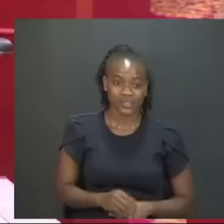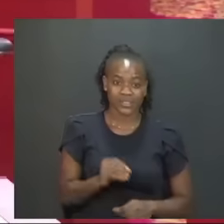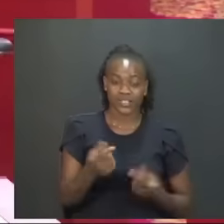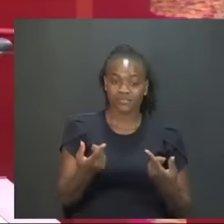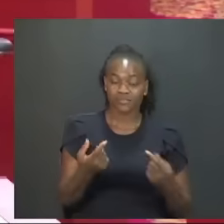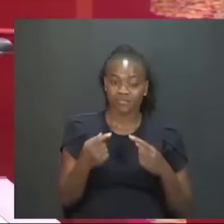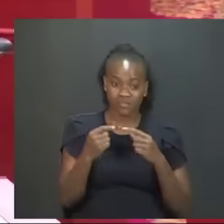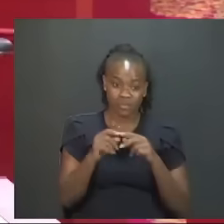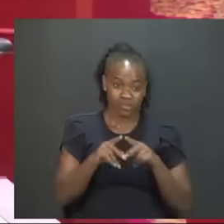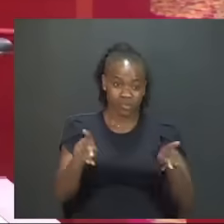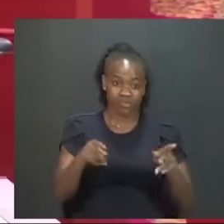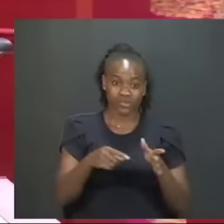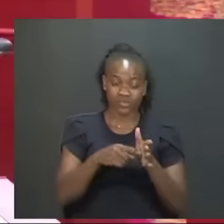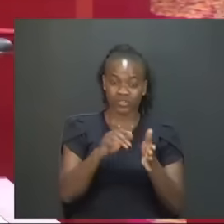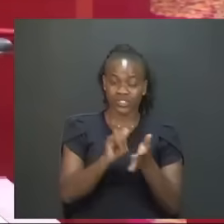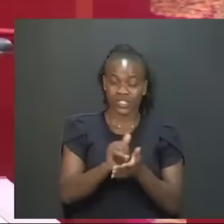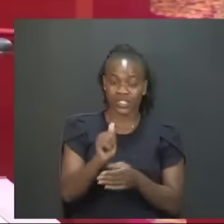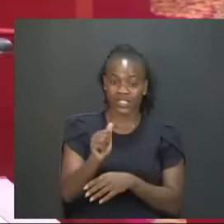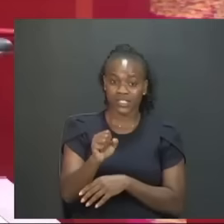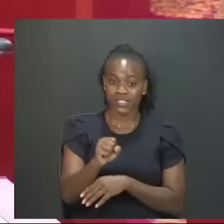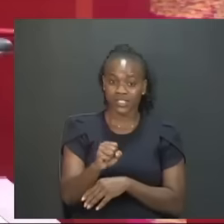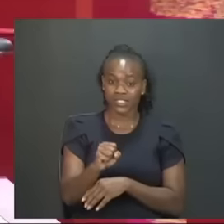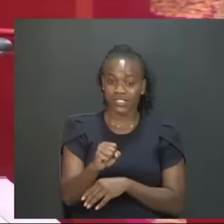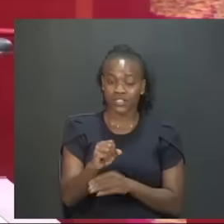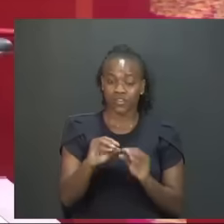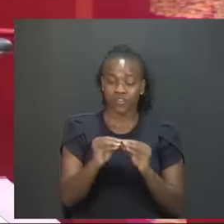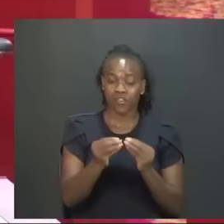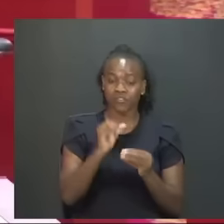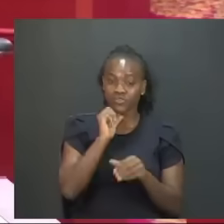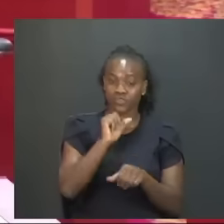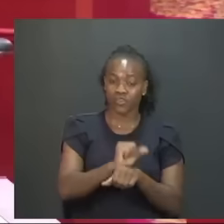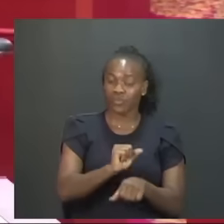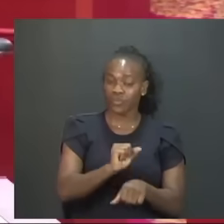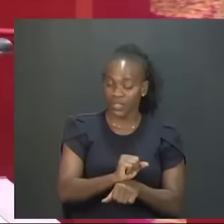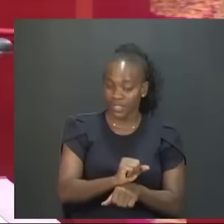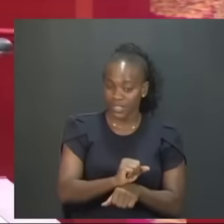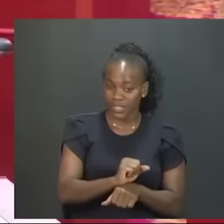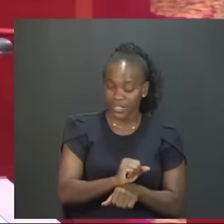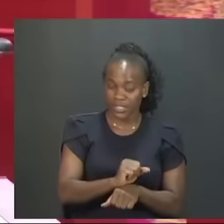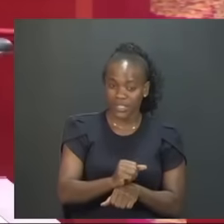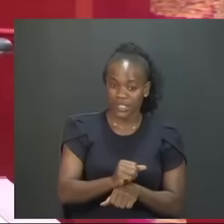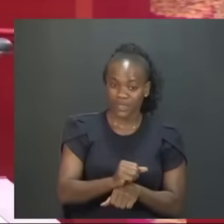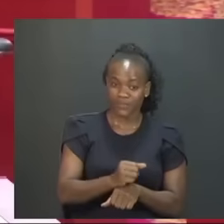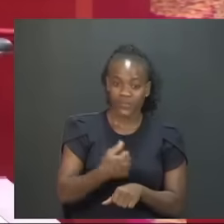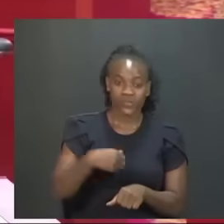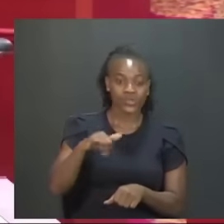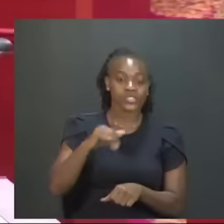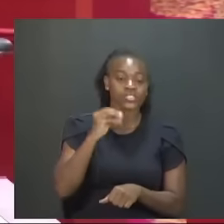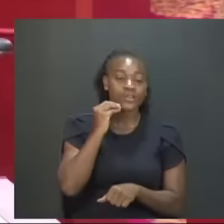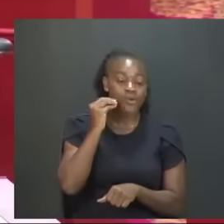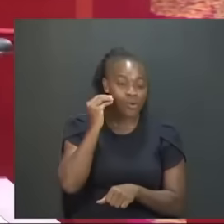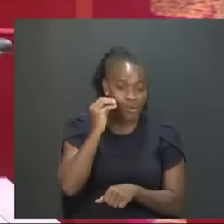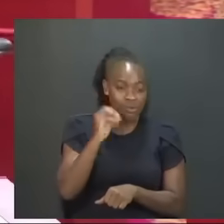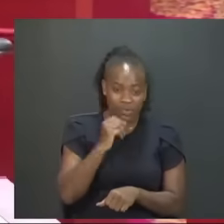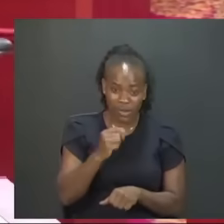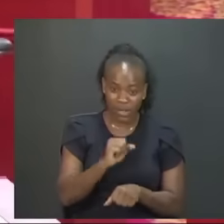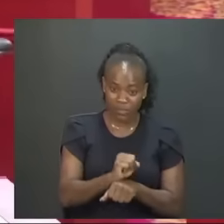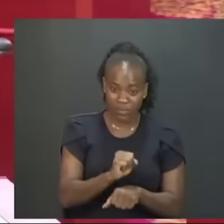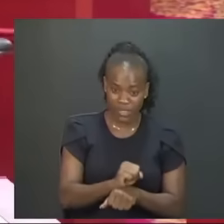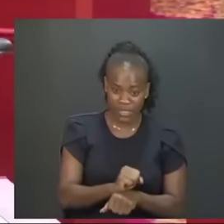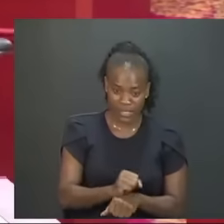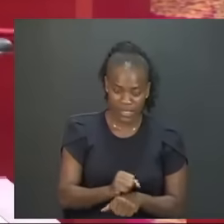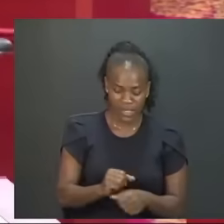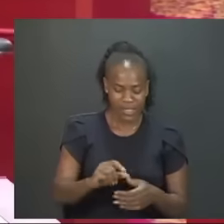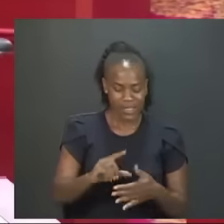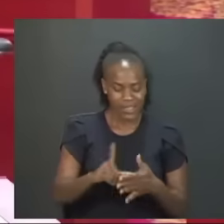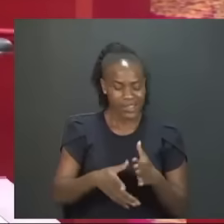indicate that when air conditioners in our offices are not working, we should stay away from our work. And our